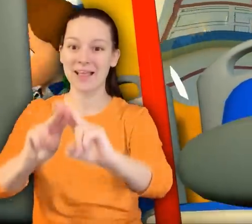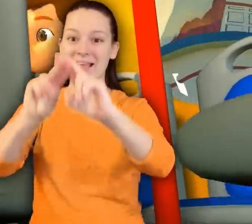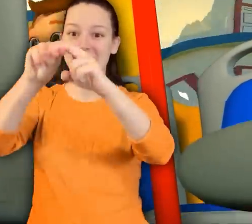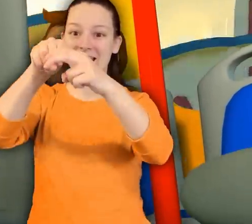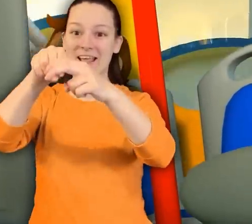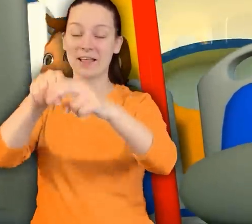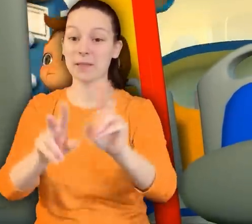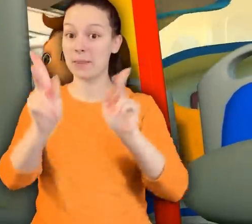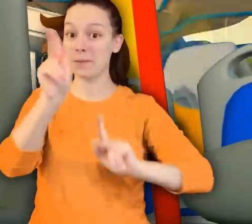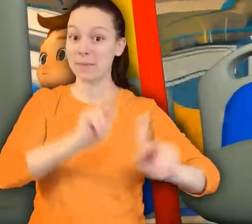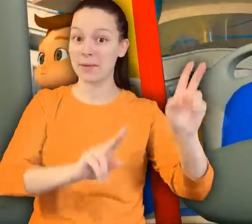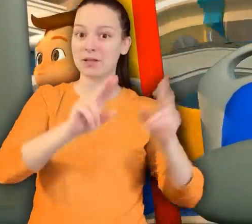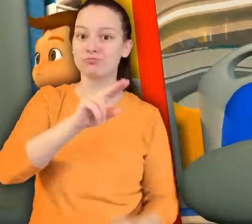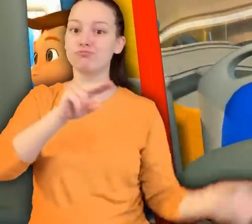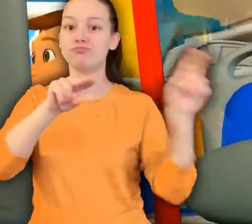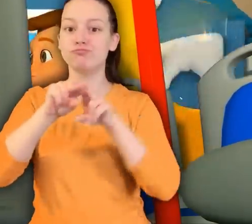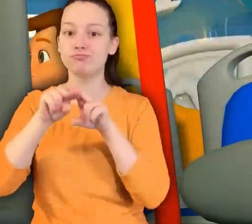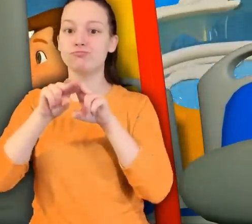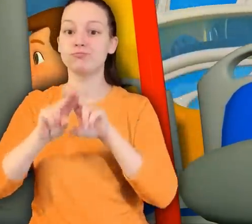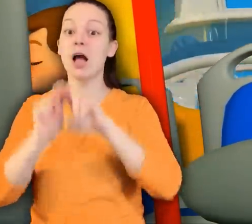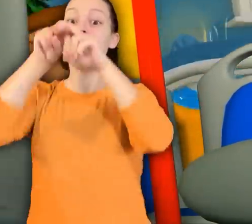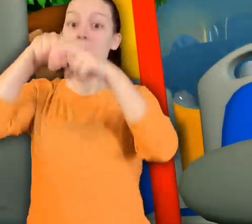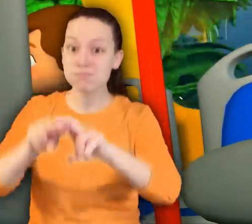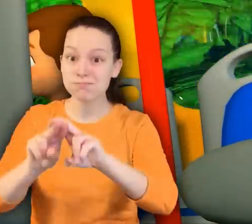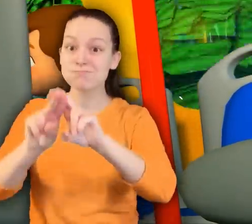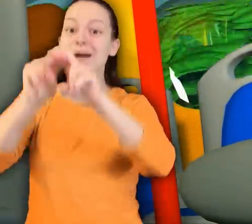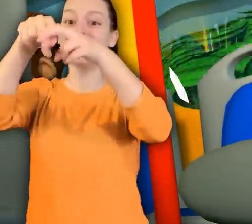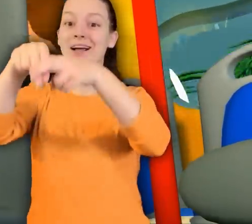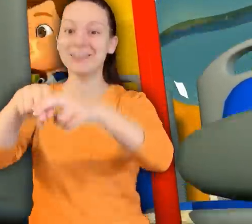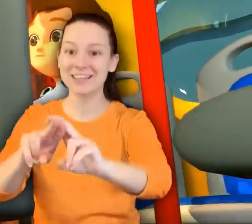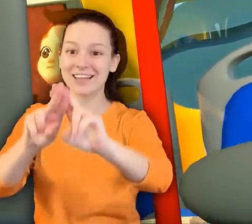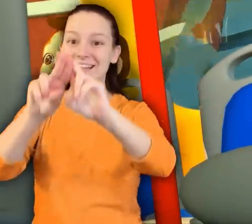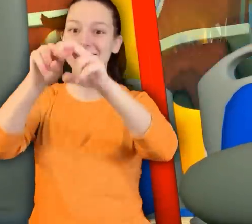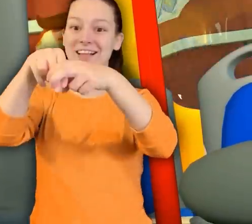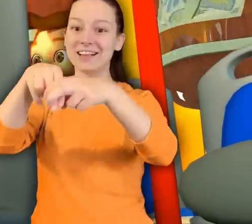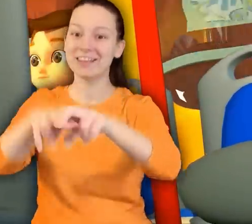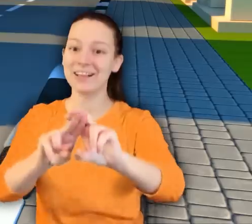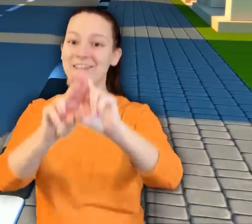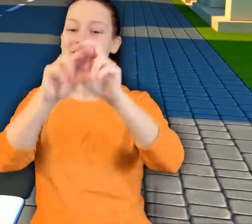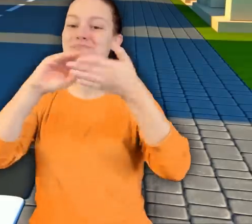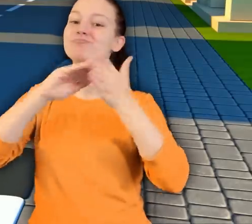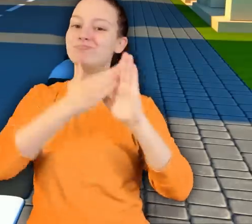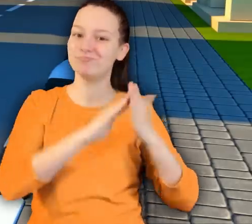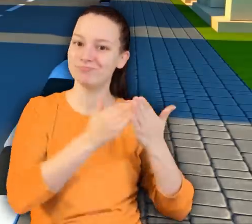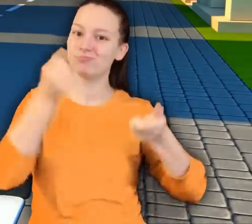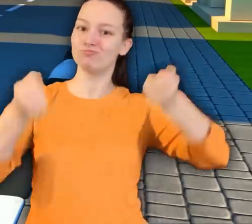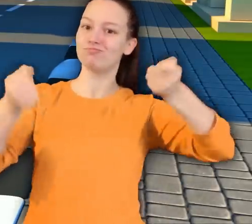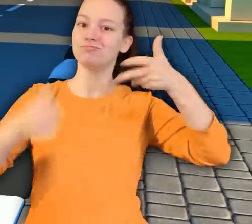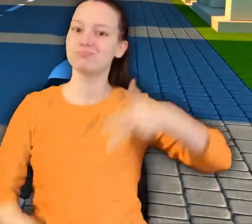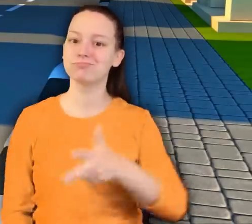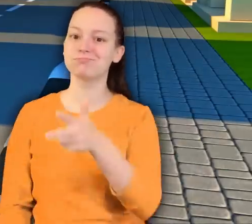up and down the people on the bus go up and down all